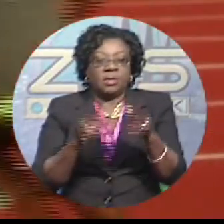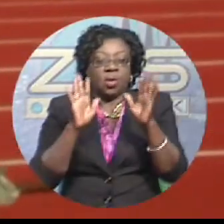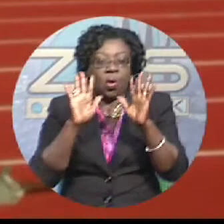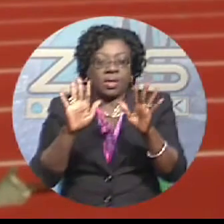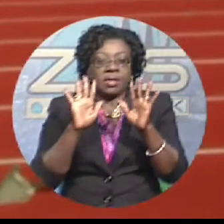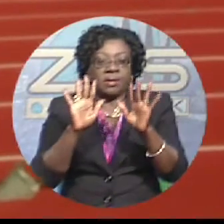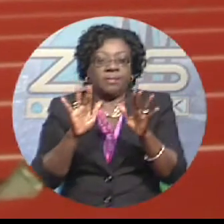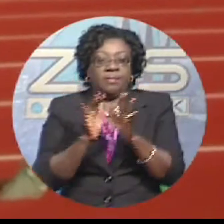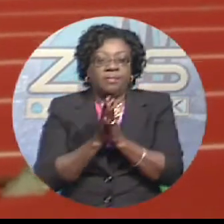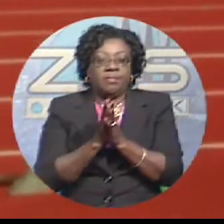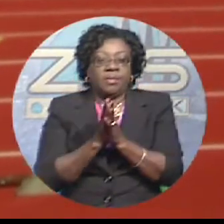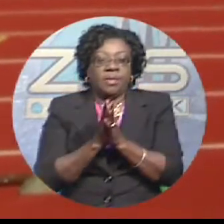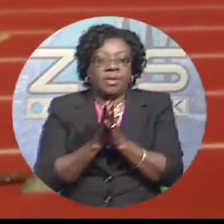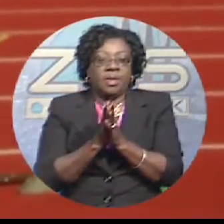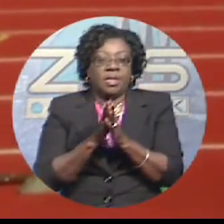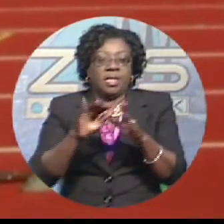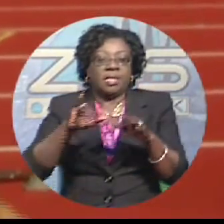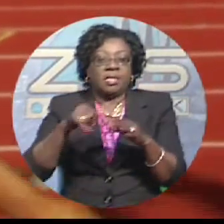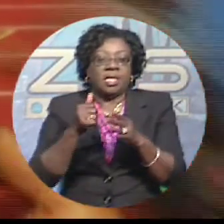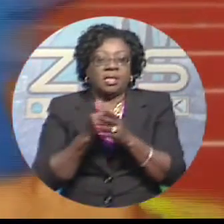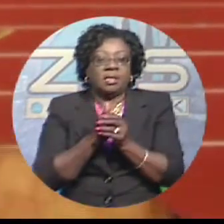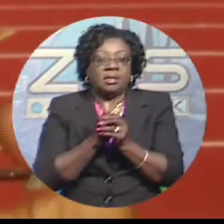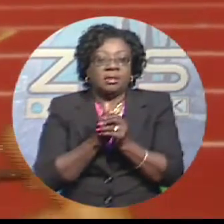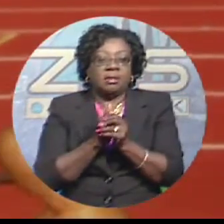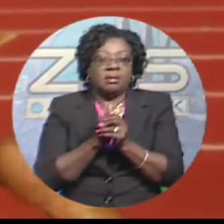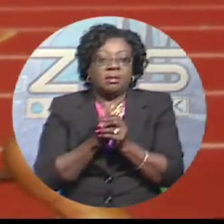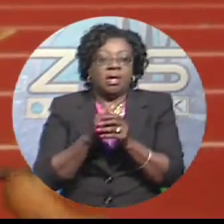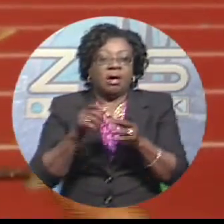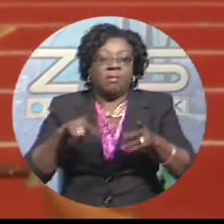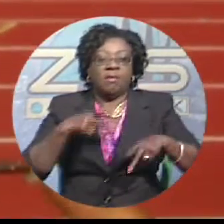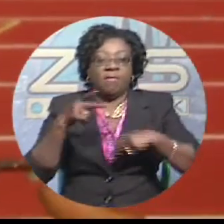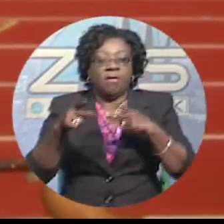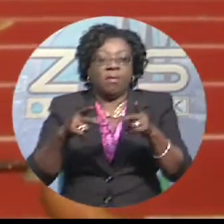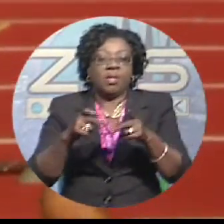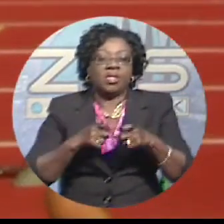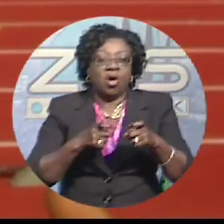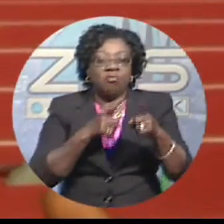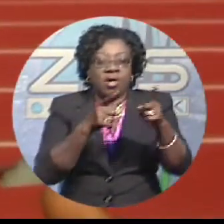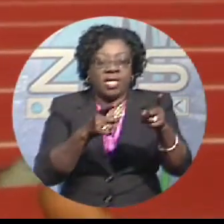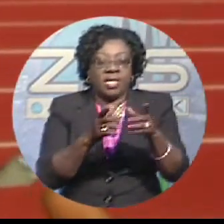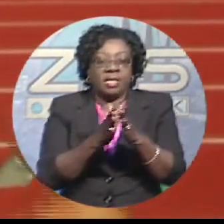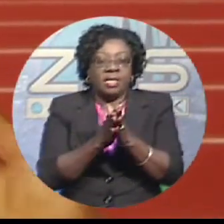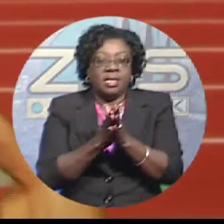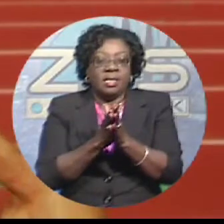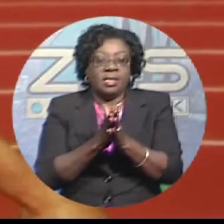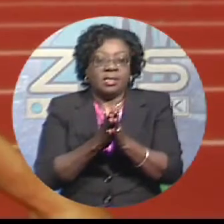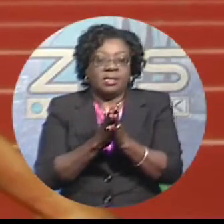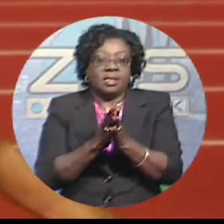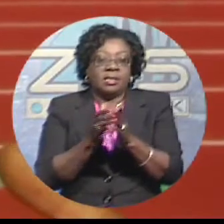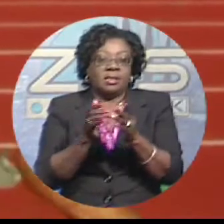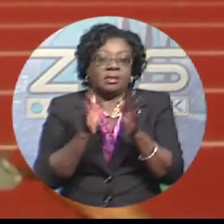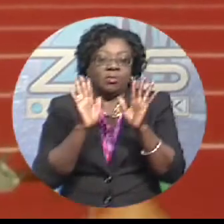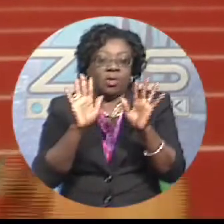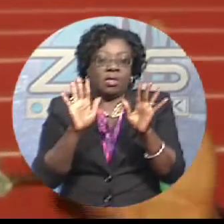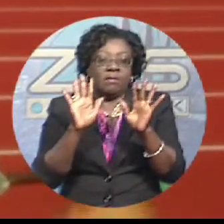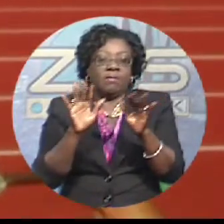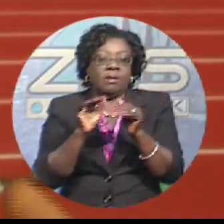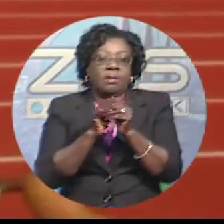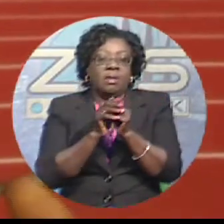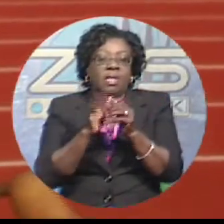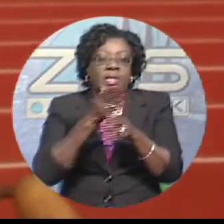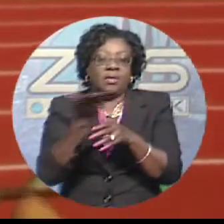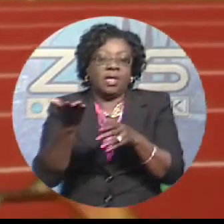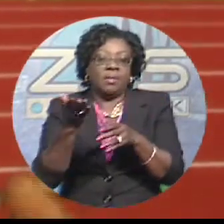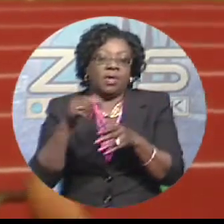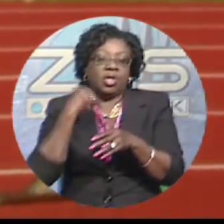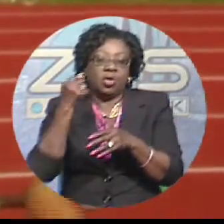awesome. And, you know, it's just her performance just left one, you know, in awe. And the thing about